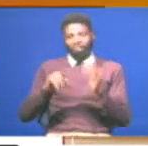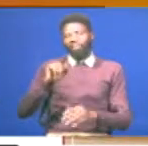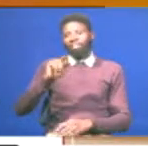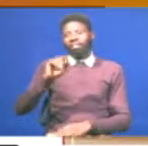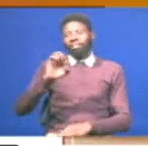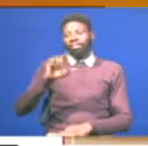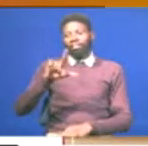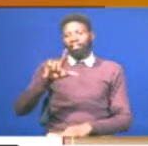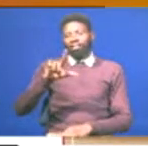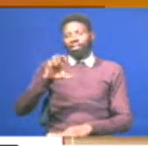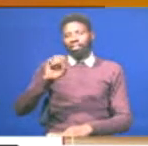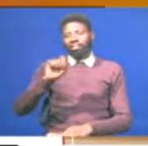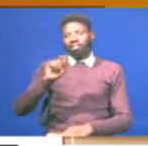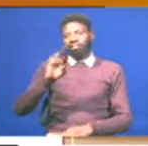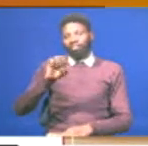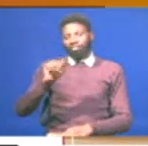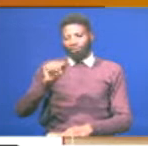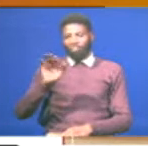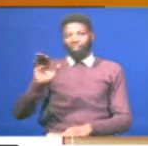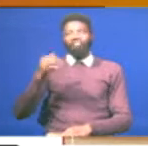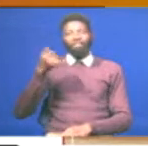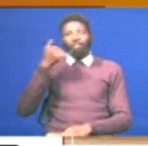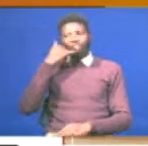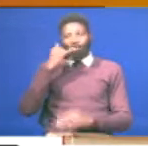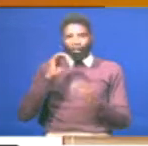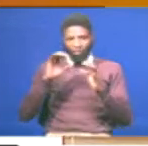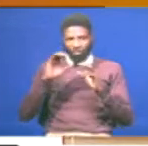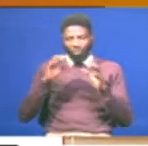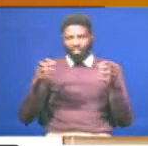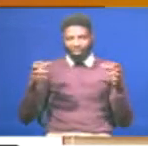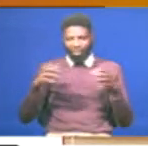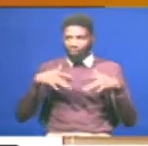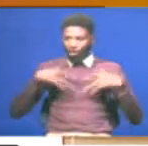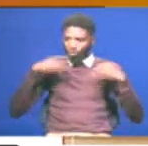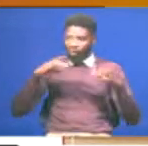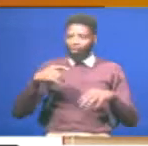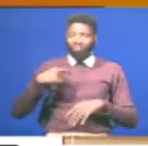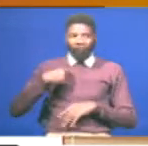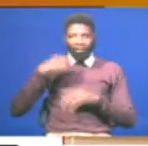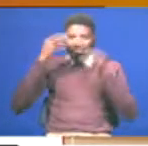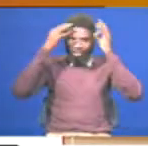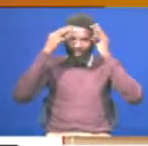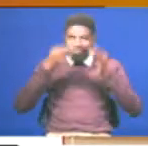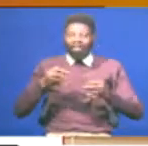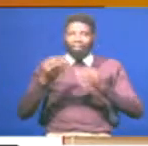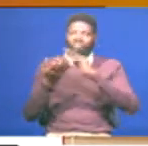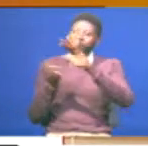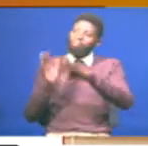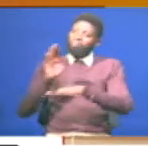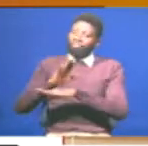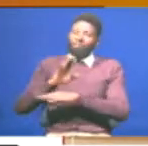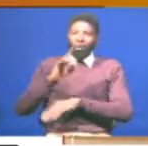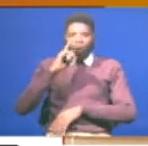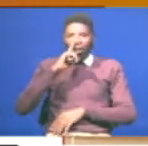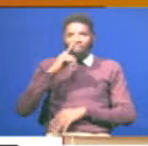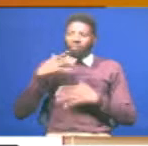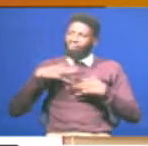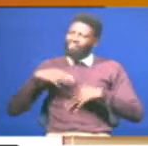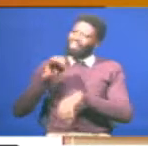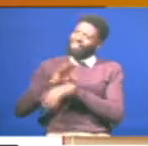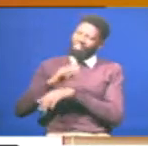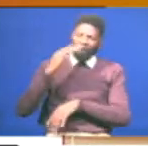Australia. But I decided to come back home, and against all manner of advice, why do you go back home? You know,